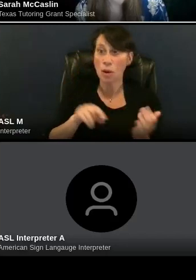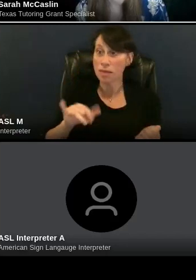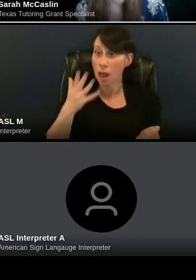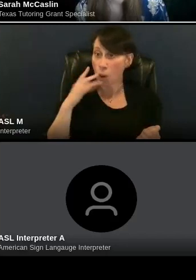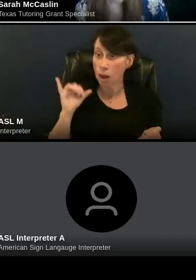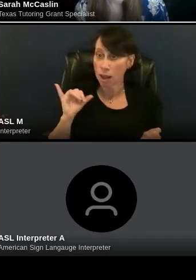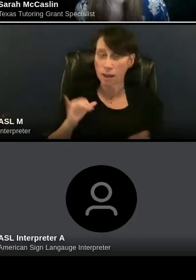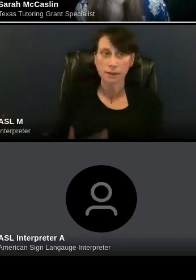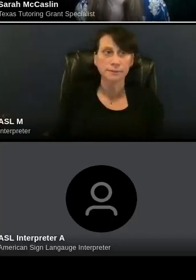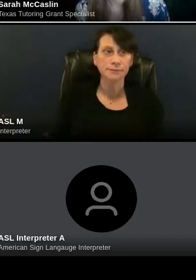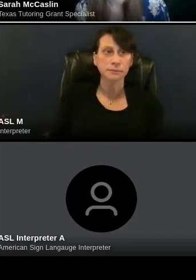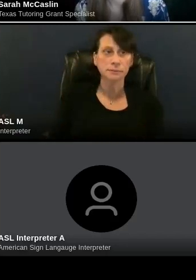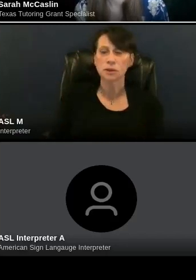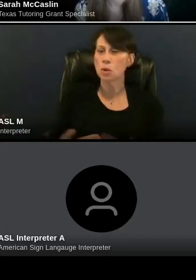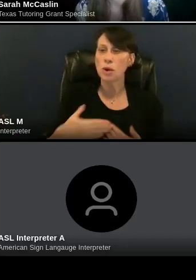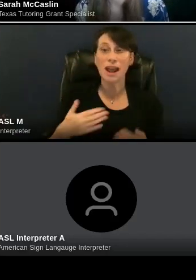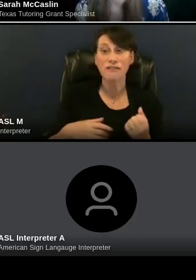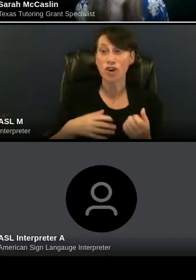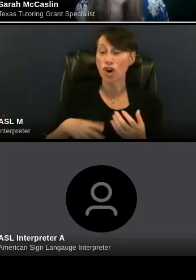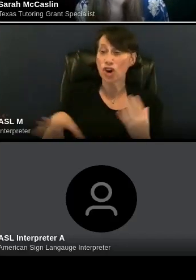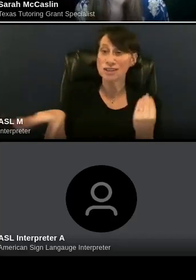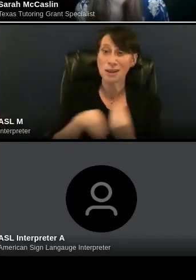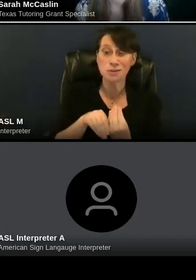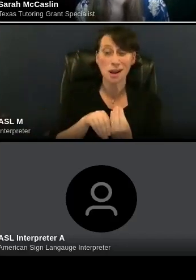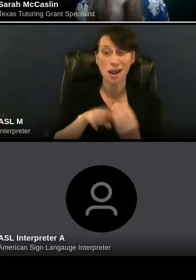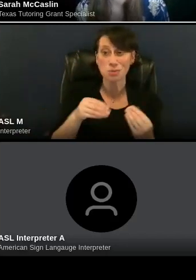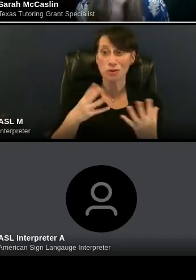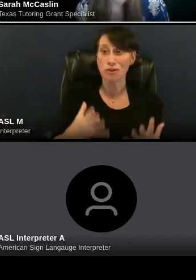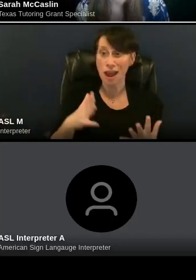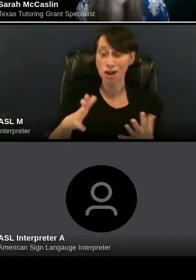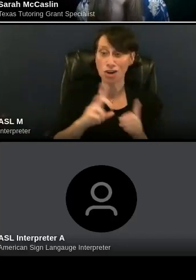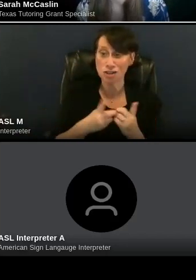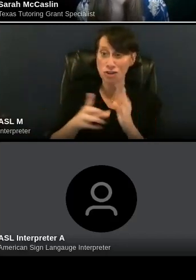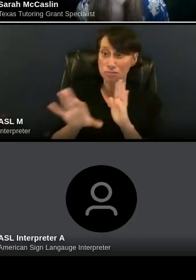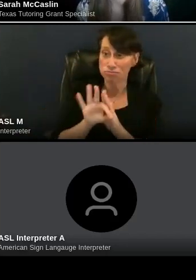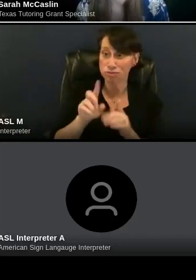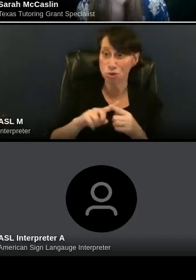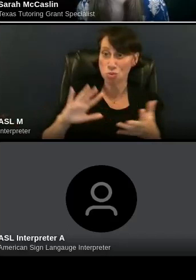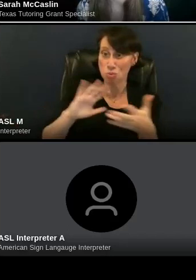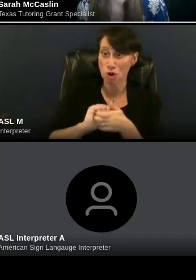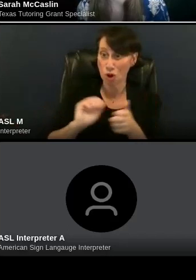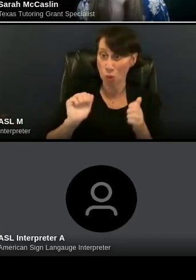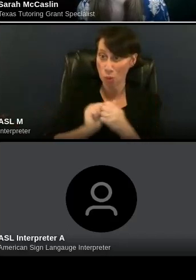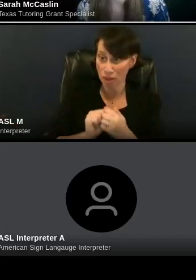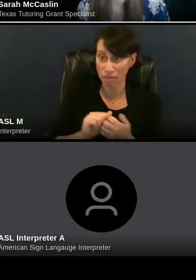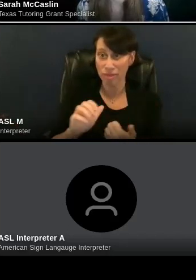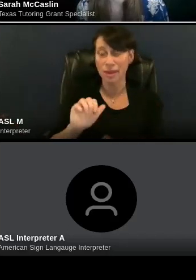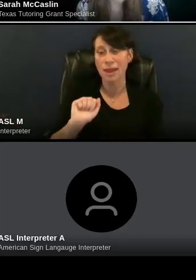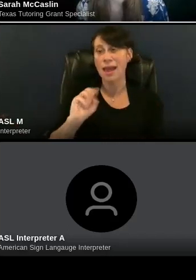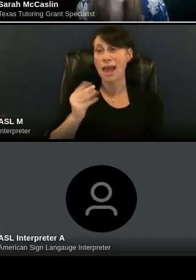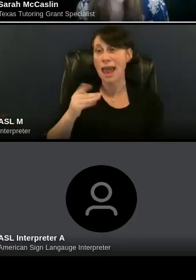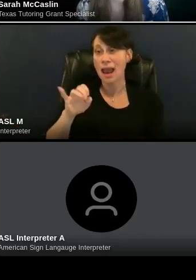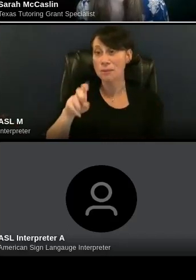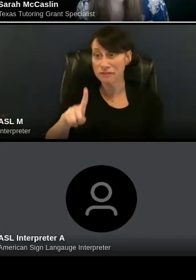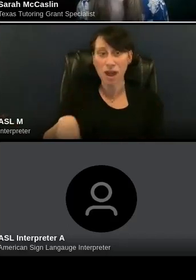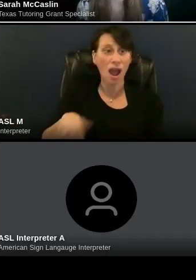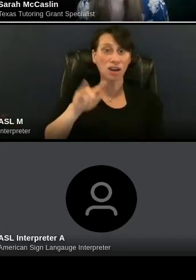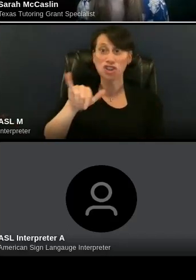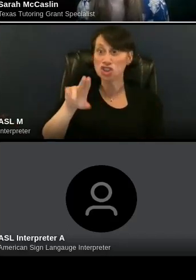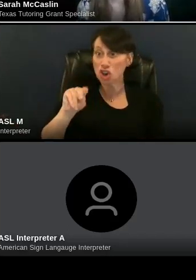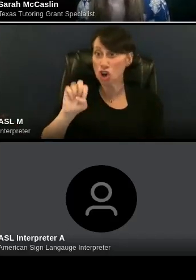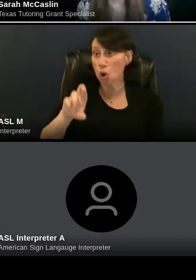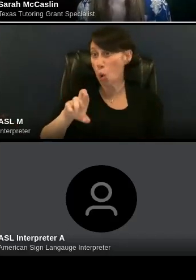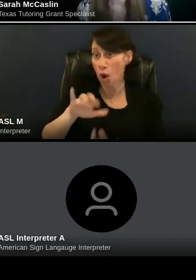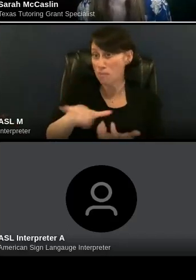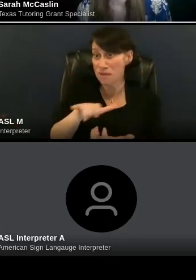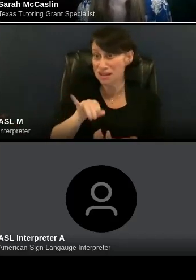is whatever subsidized provider that your district has chosen to partner with, be it Amplify, Booknook, Zern, or a combination of